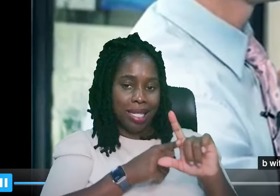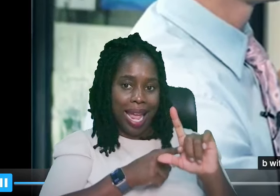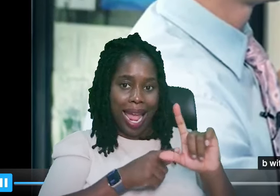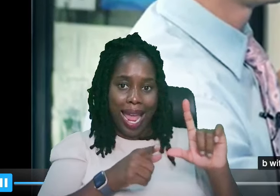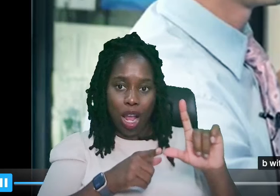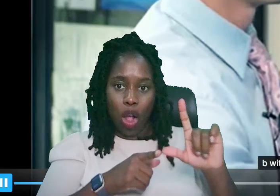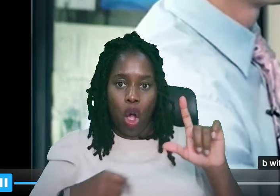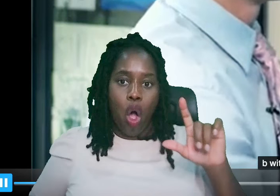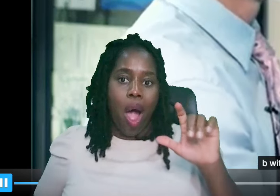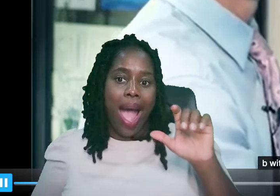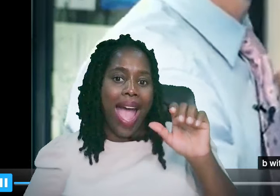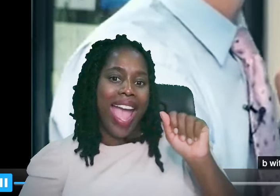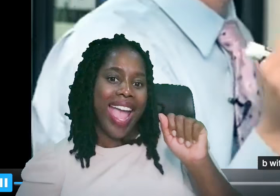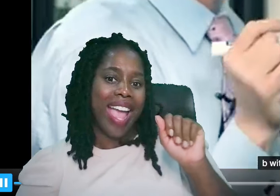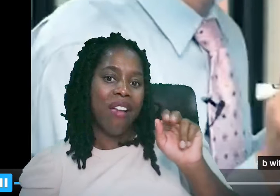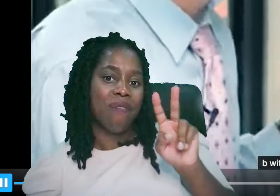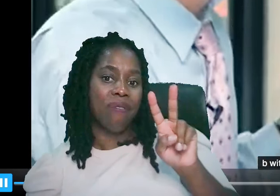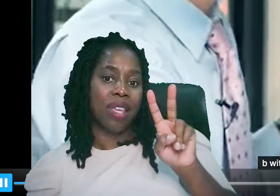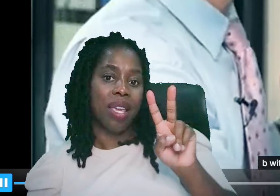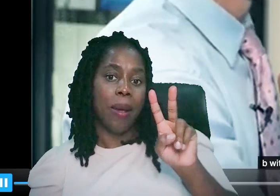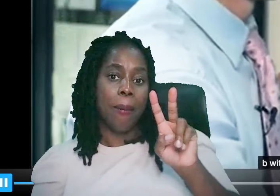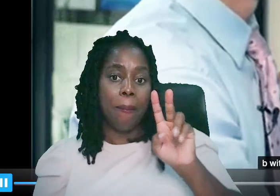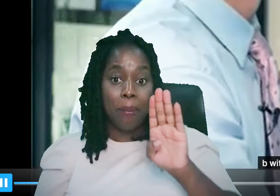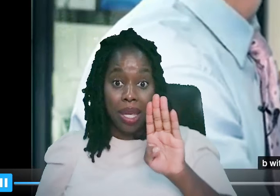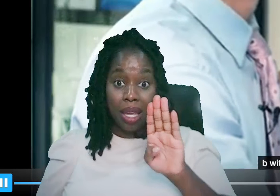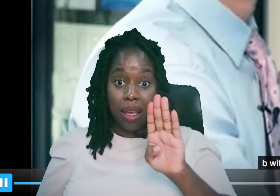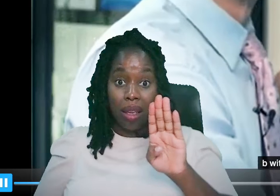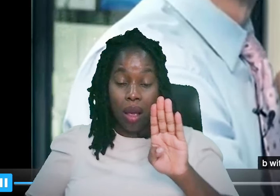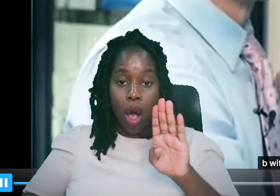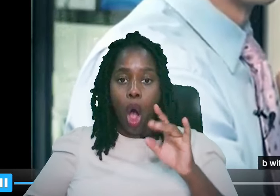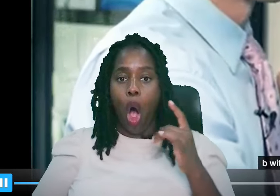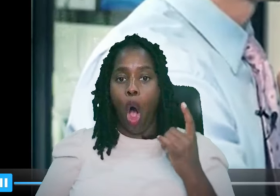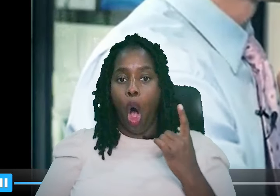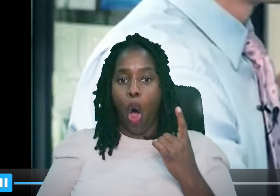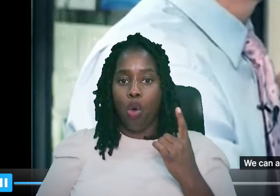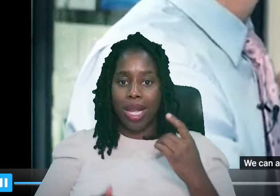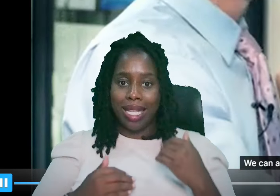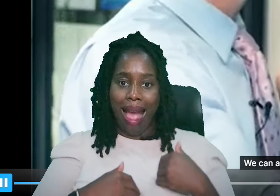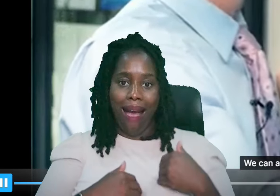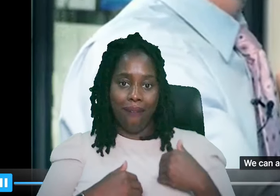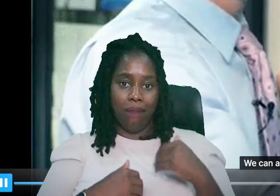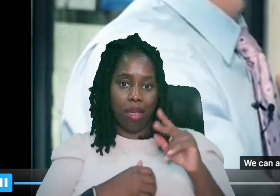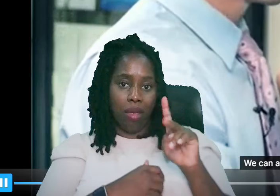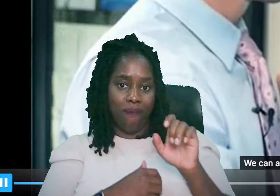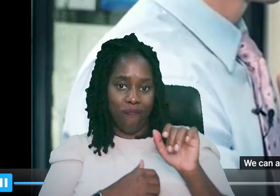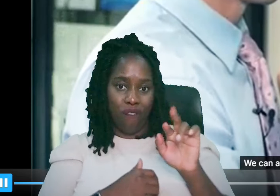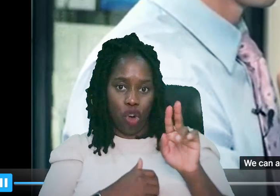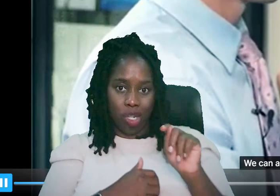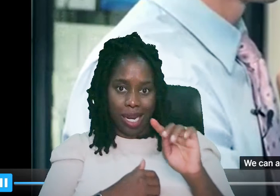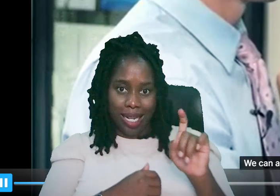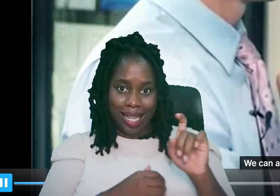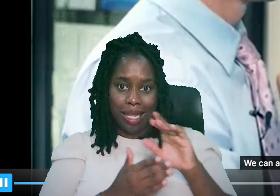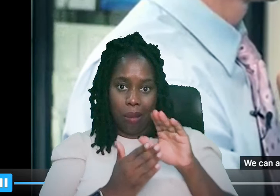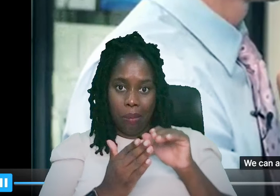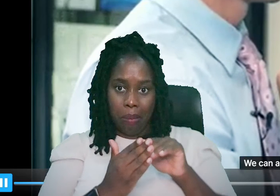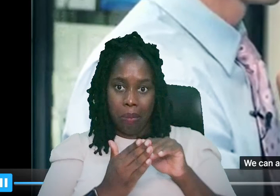AVB, with the vertex always as the middle letter. We can also write it the other way around.